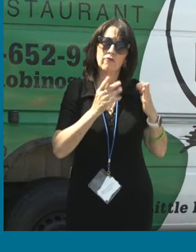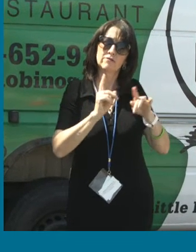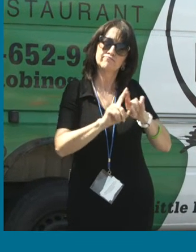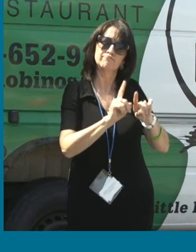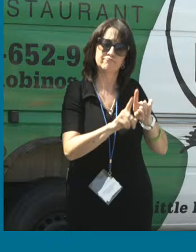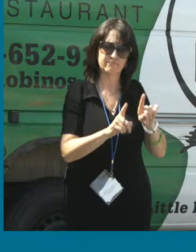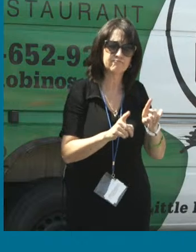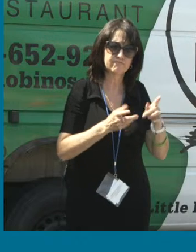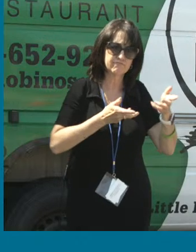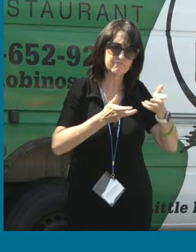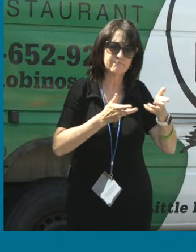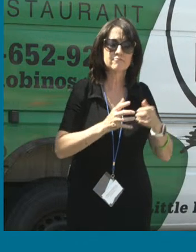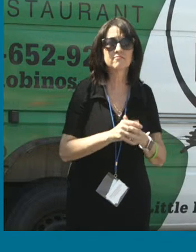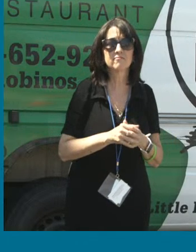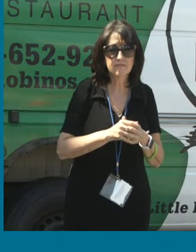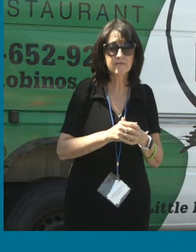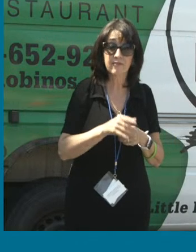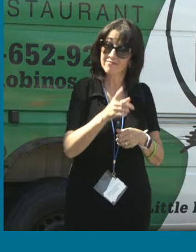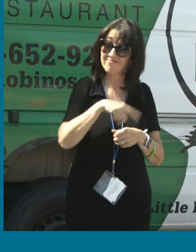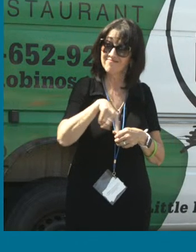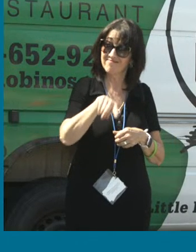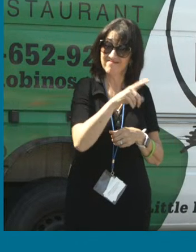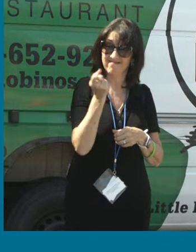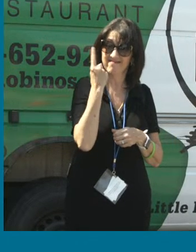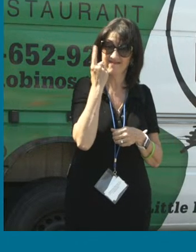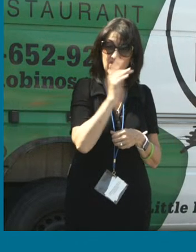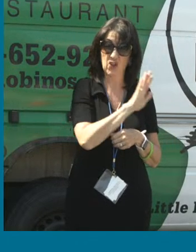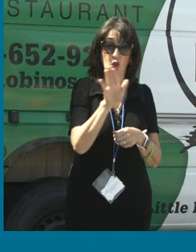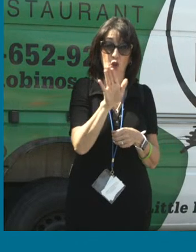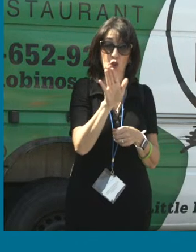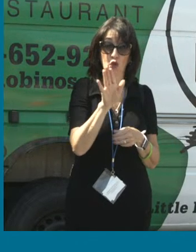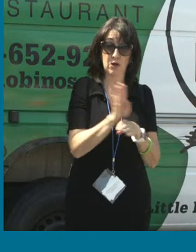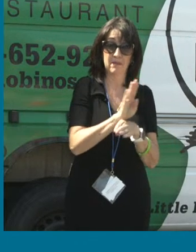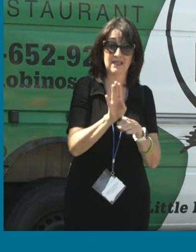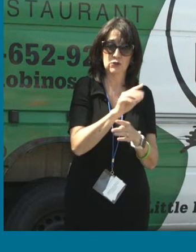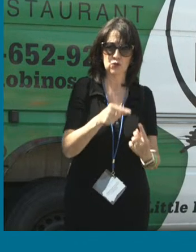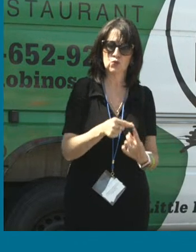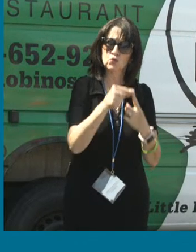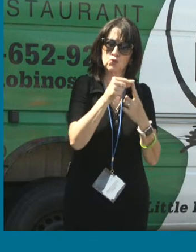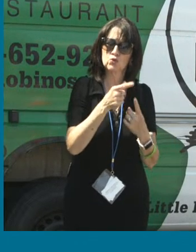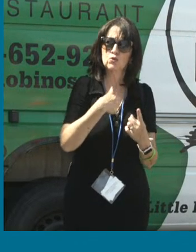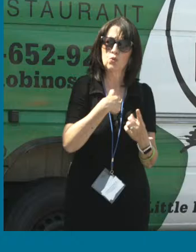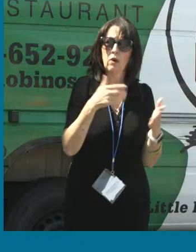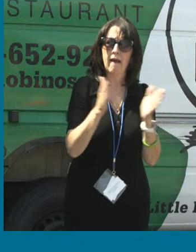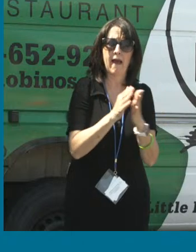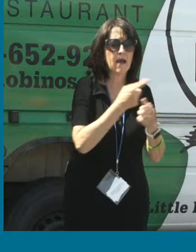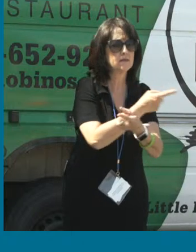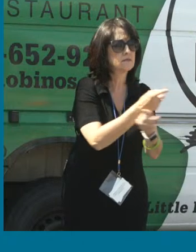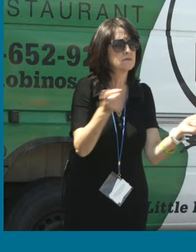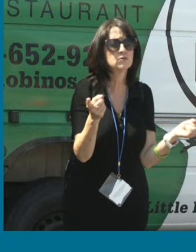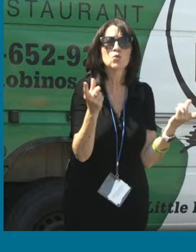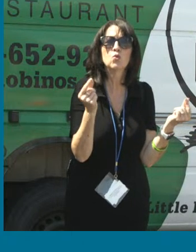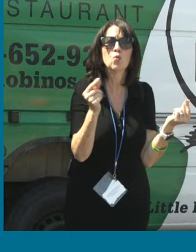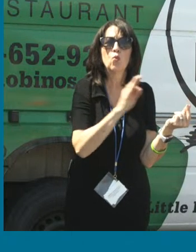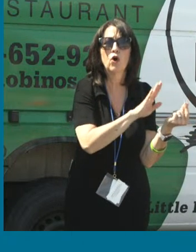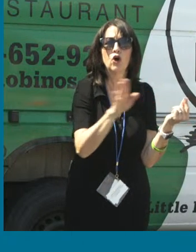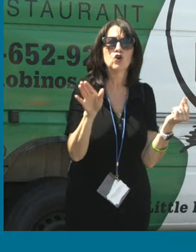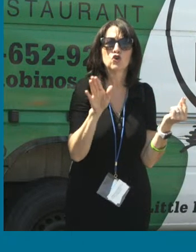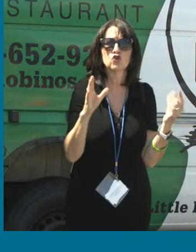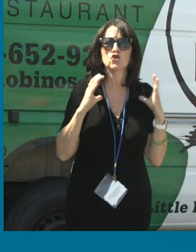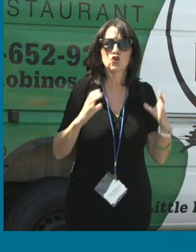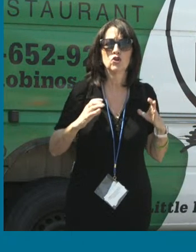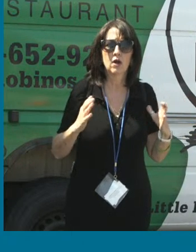unique clientele. They all have unique needs. And we ask them to tell us what would move the needle for